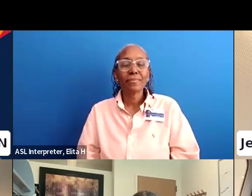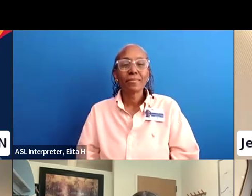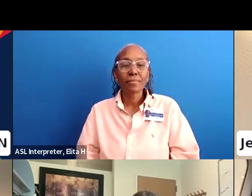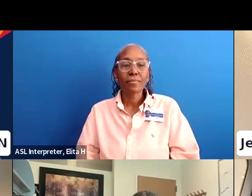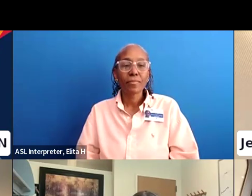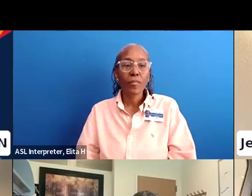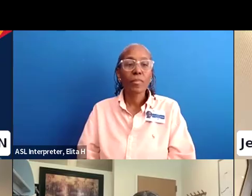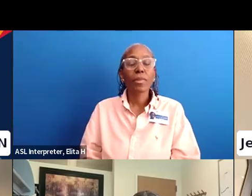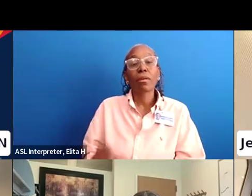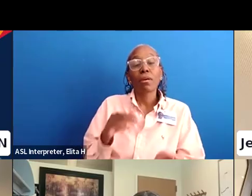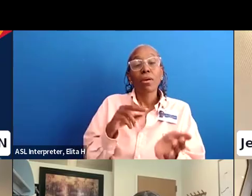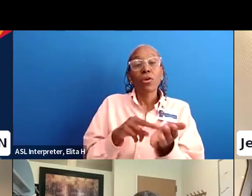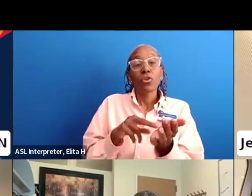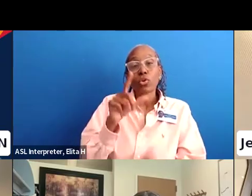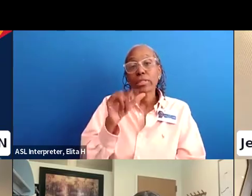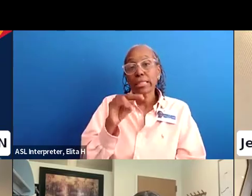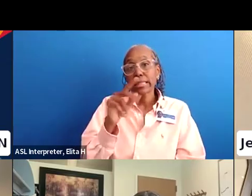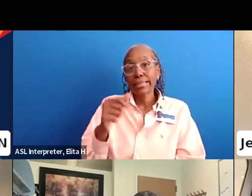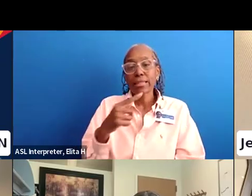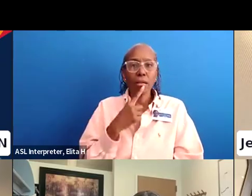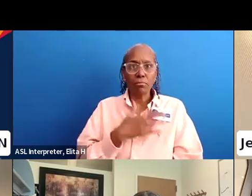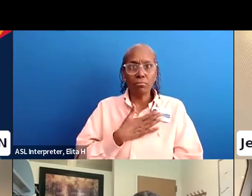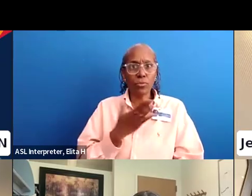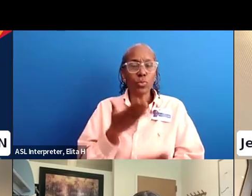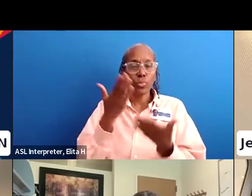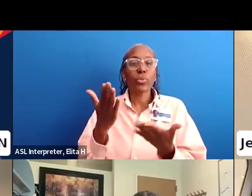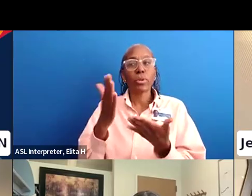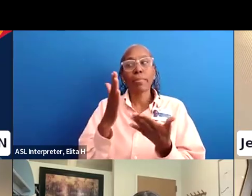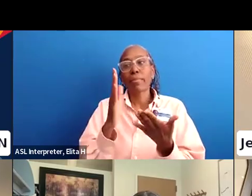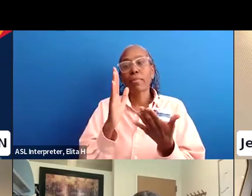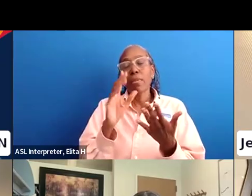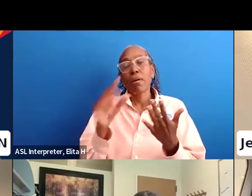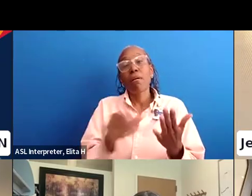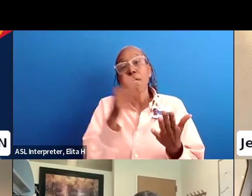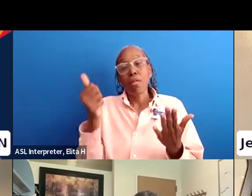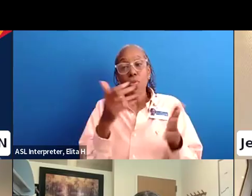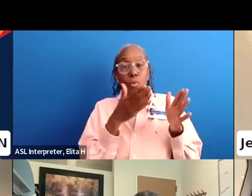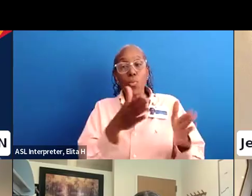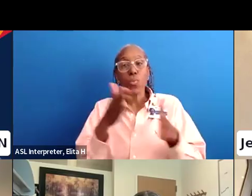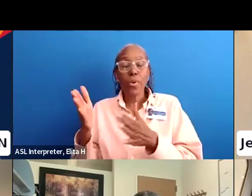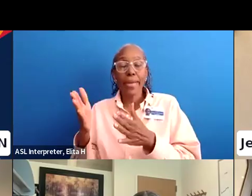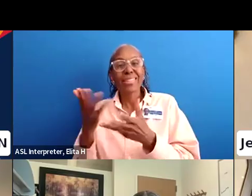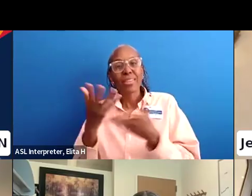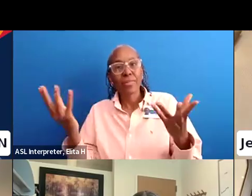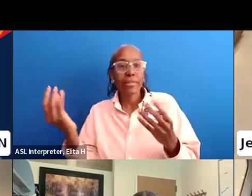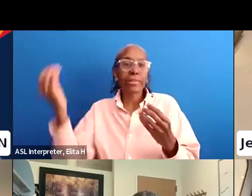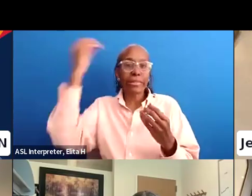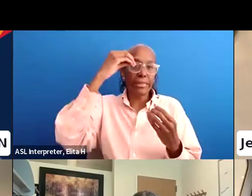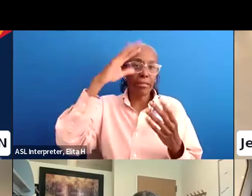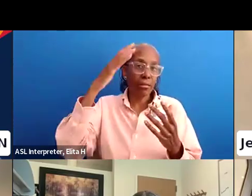Oh, and I'm happy you brought up both of you brought up some of these other modes of getting things in the brain